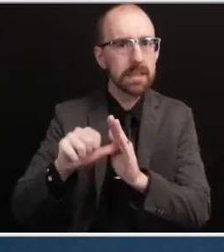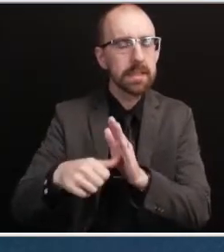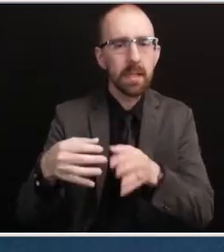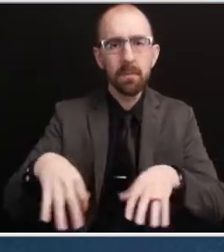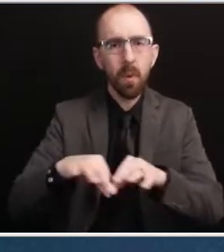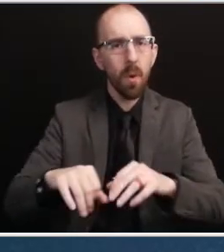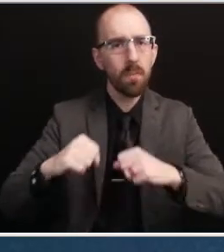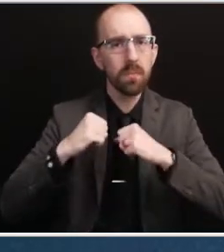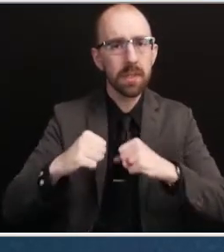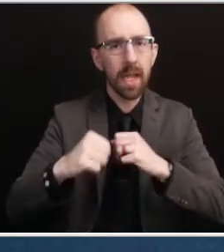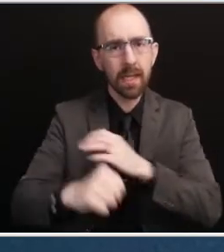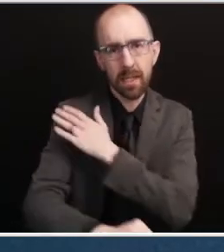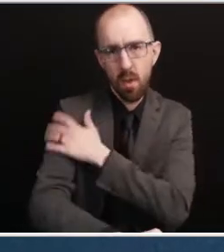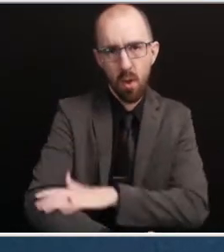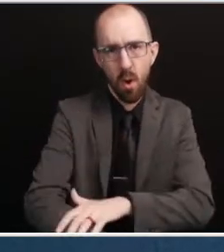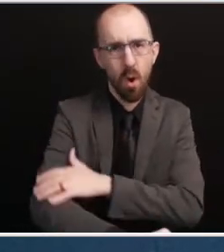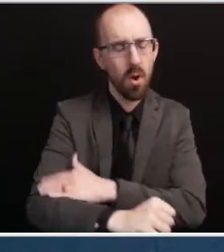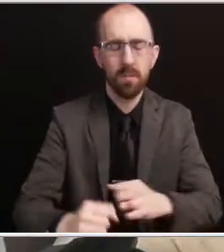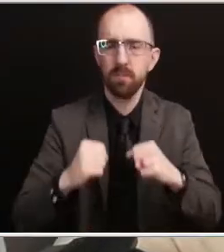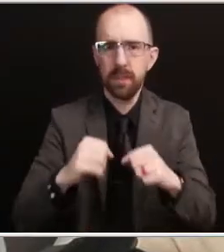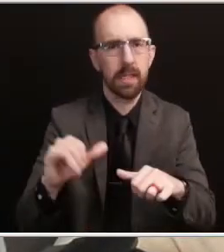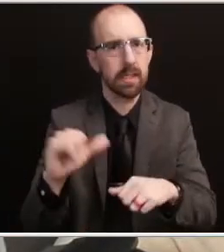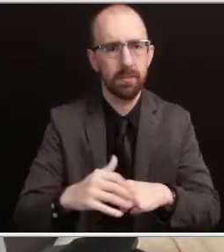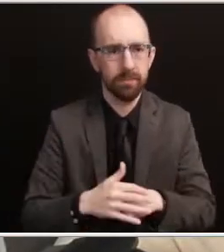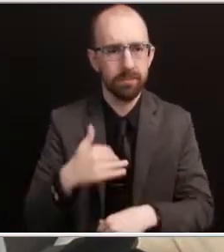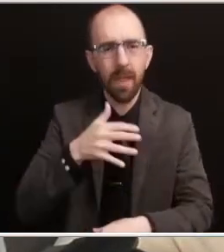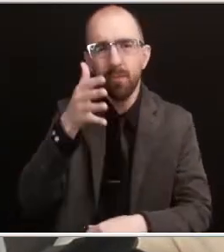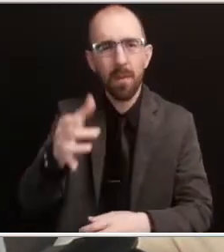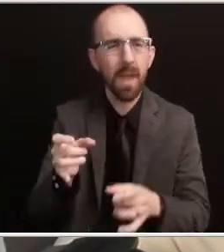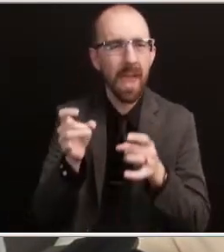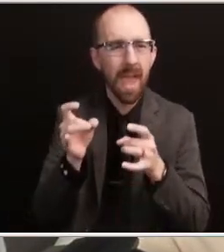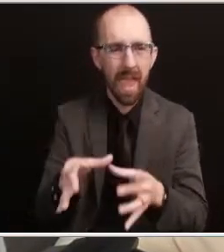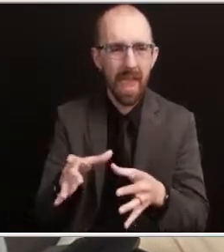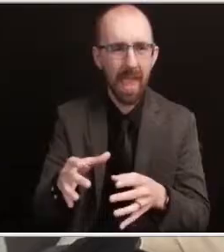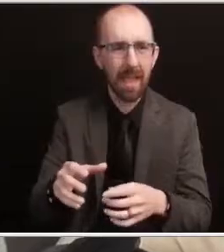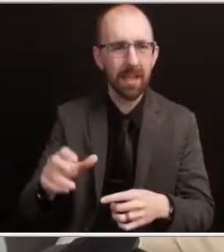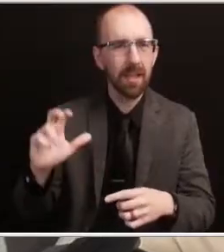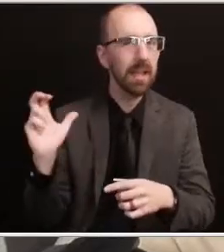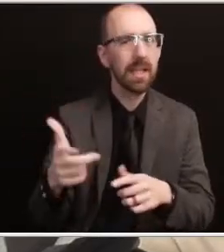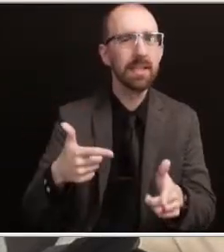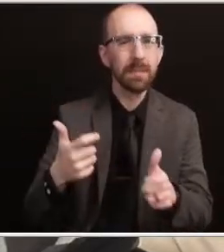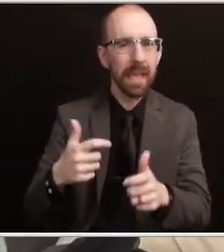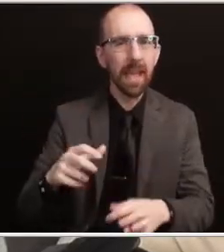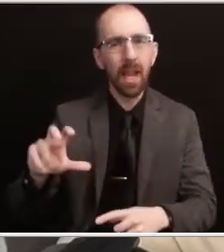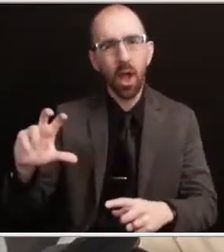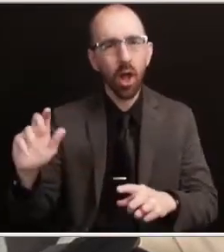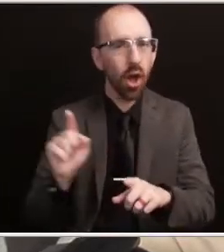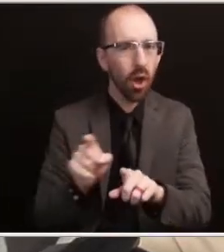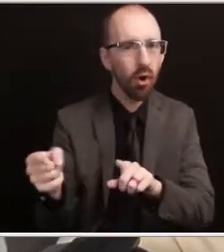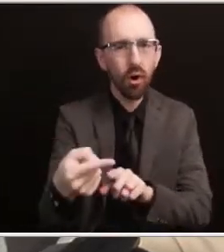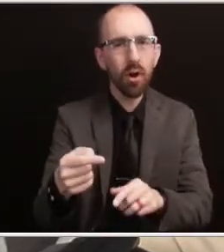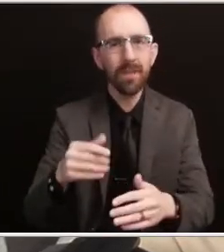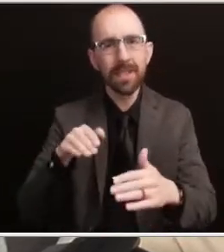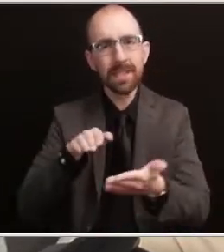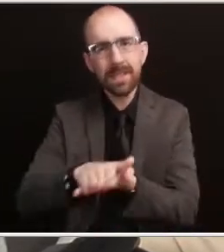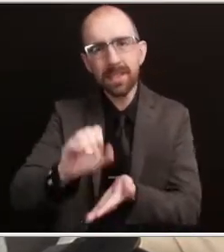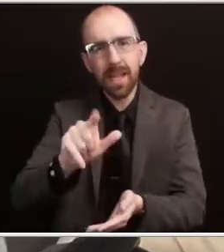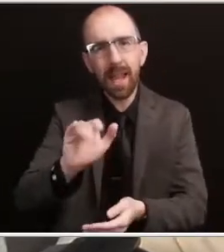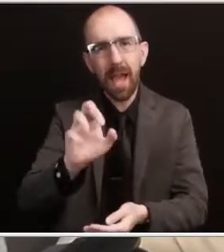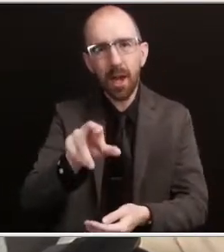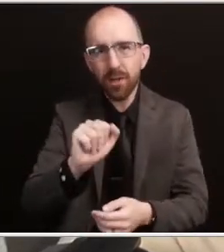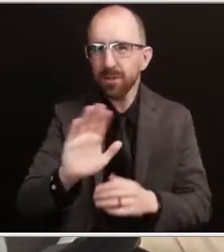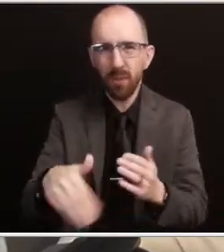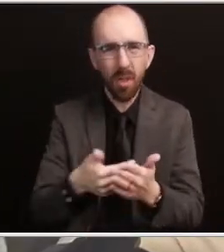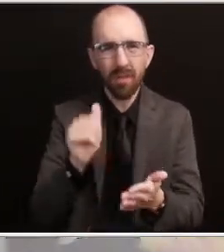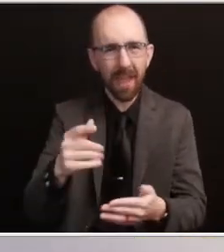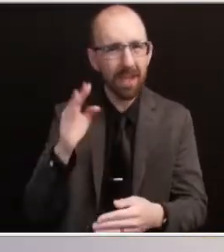his arm. My grandpa hated off speeds. He hated throwing curveballs, sliders, anything like that, because he knew that it was stress and